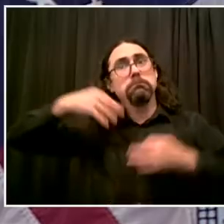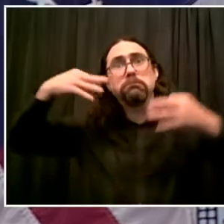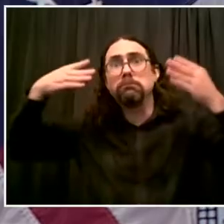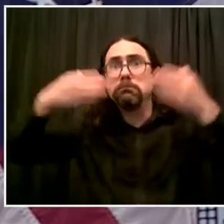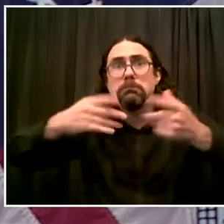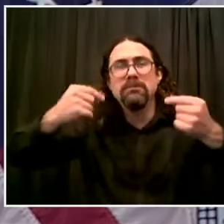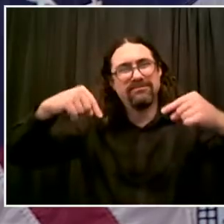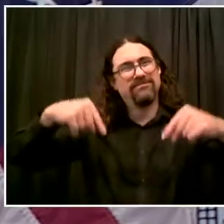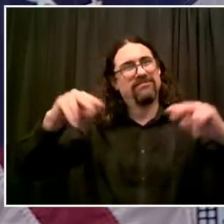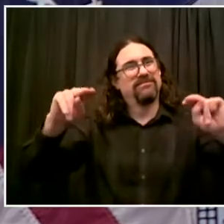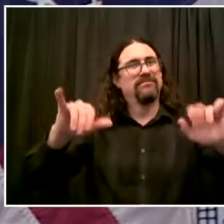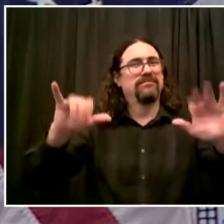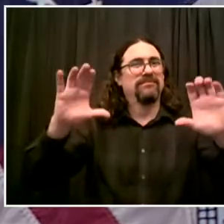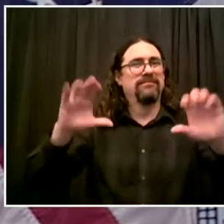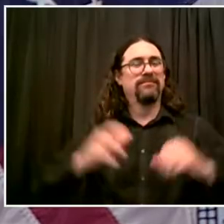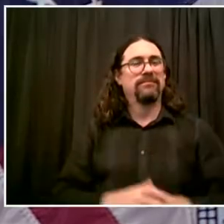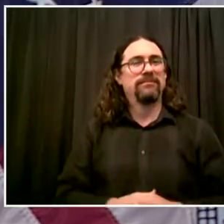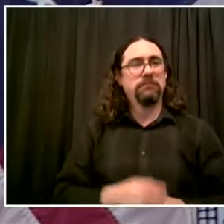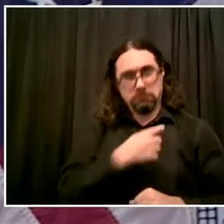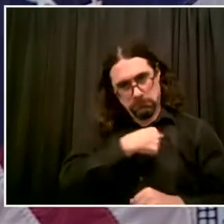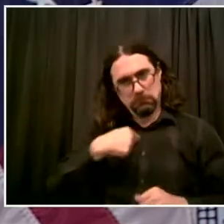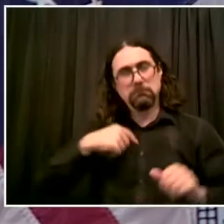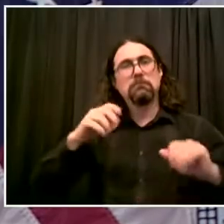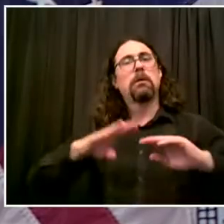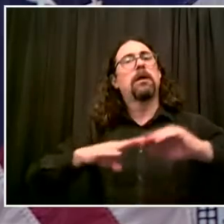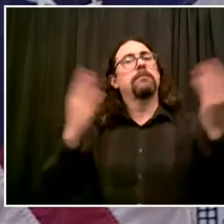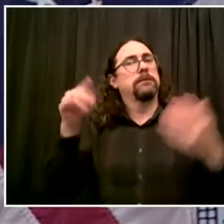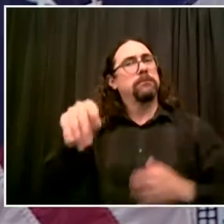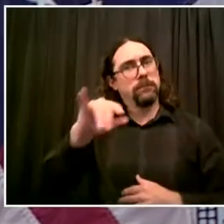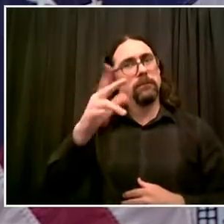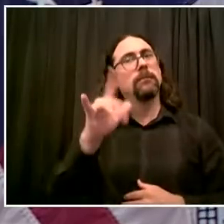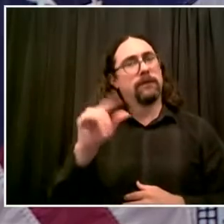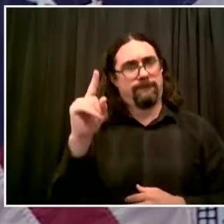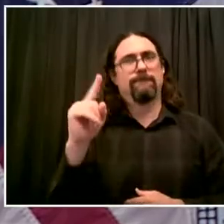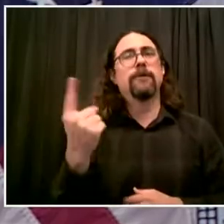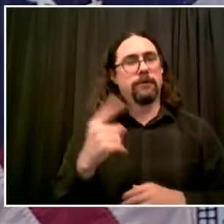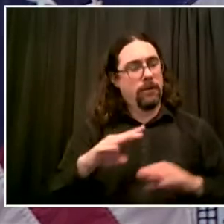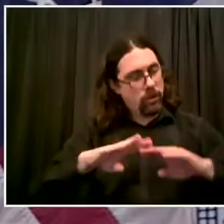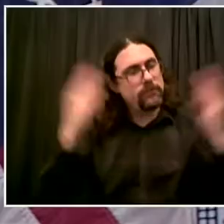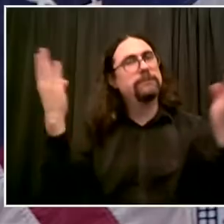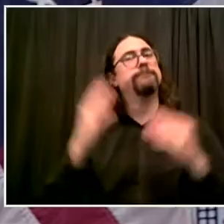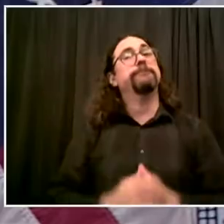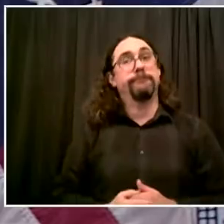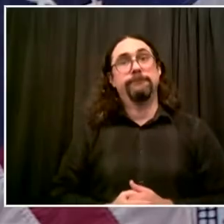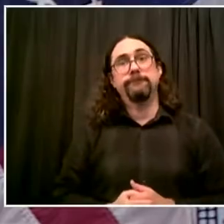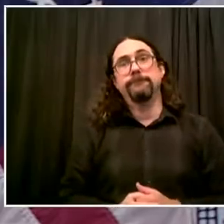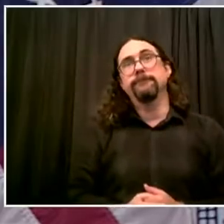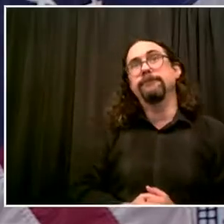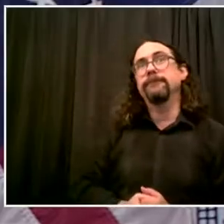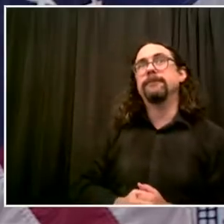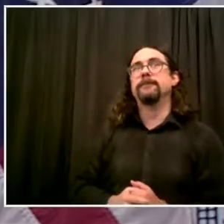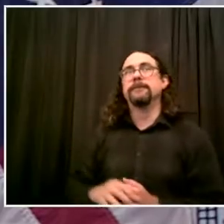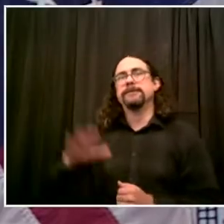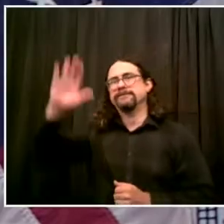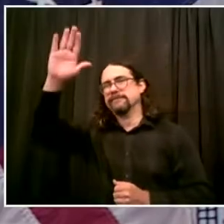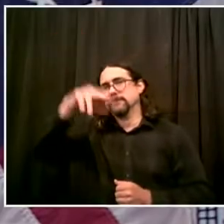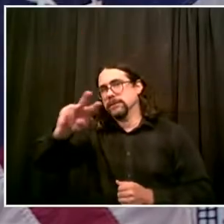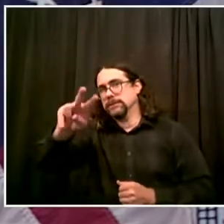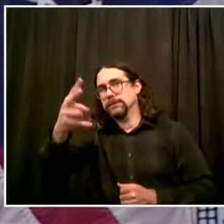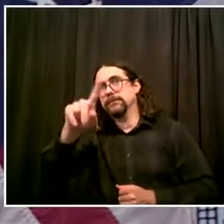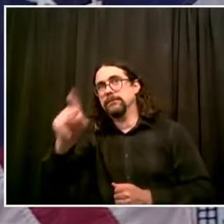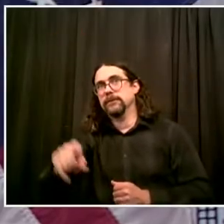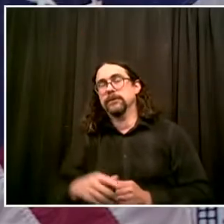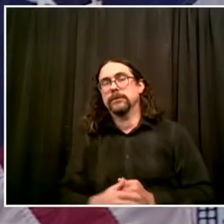billion is cut from the NYPD's budget. So first, will you allow them to stay no matter how big the crowd goes?